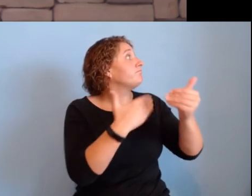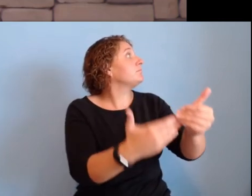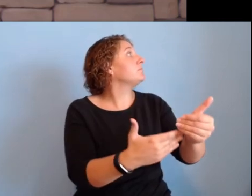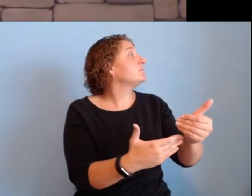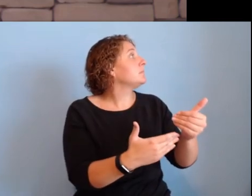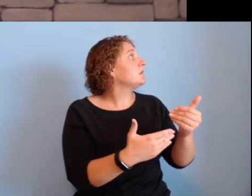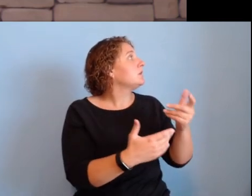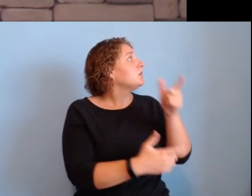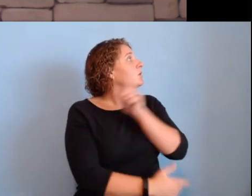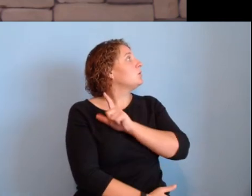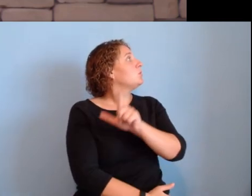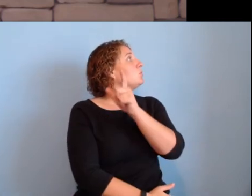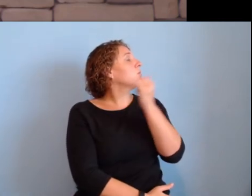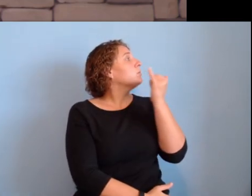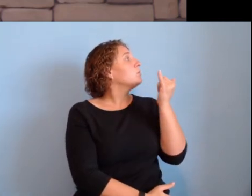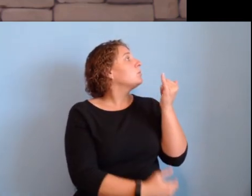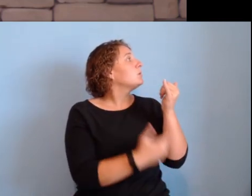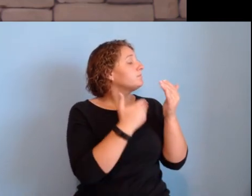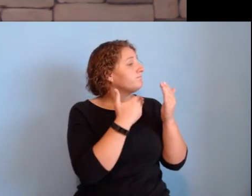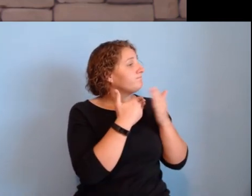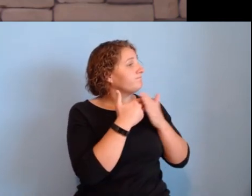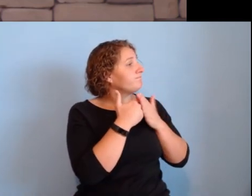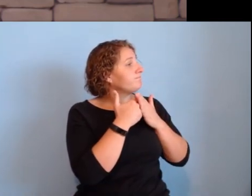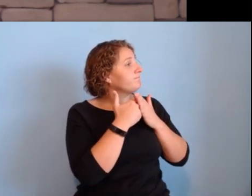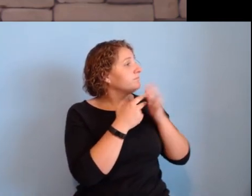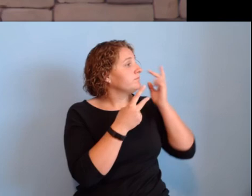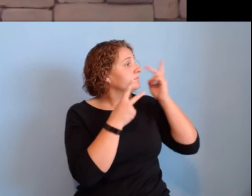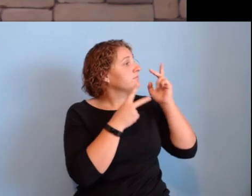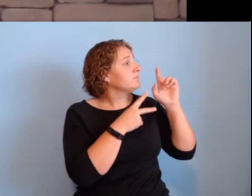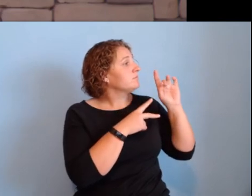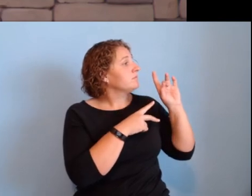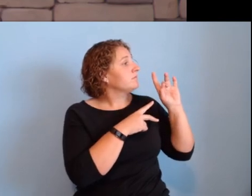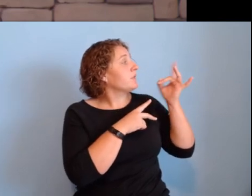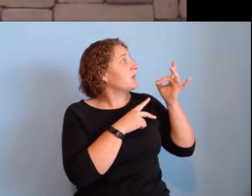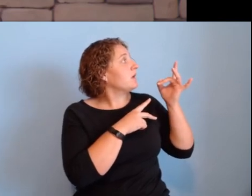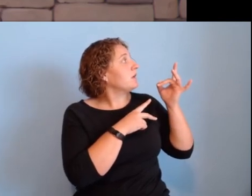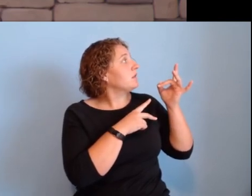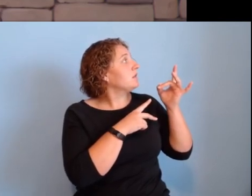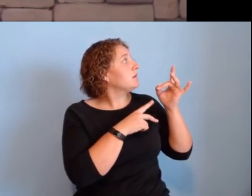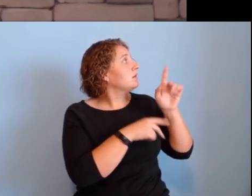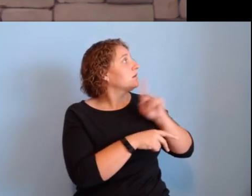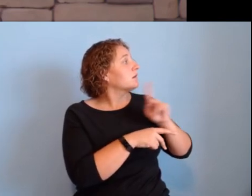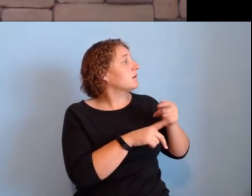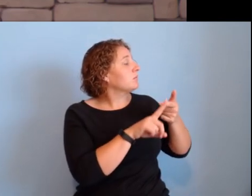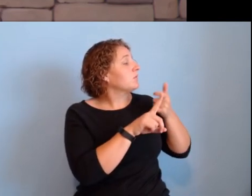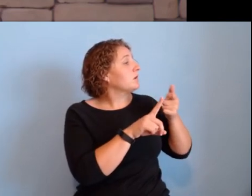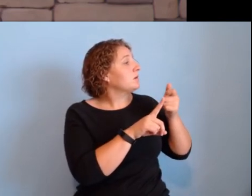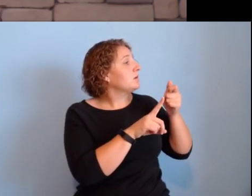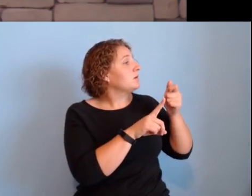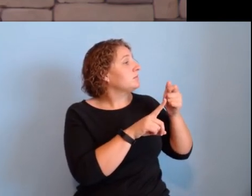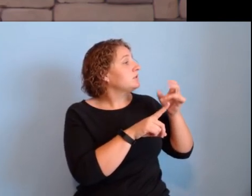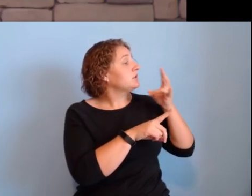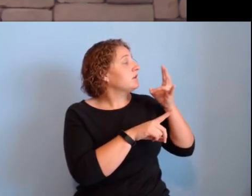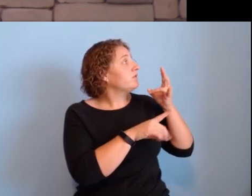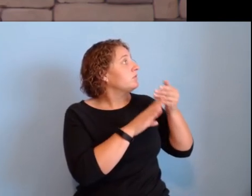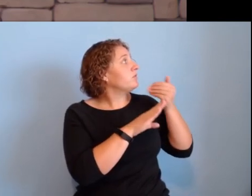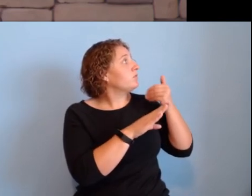Lord, we are on the edge of seeing this eighth who is of the seven, who was,